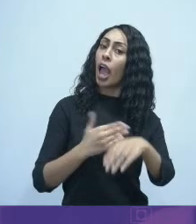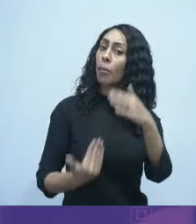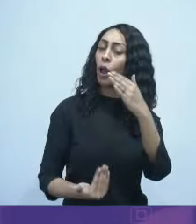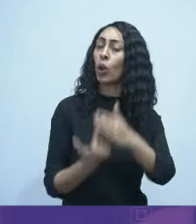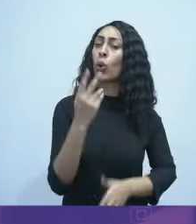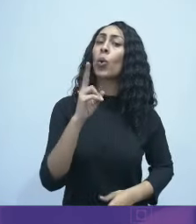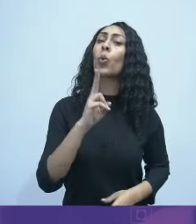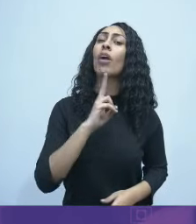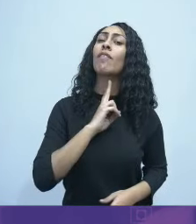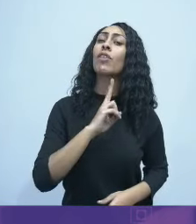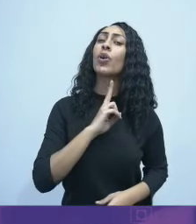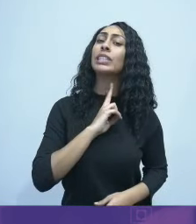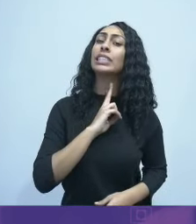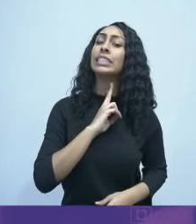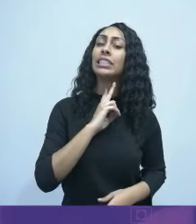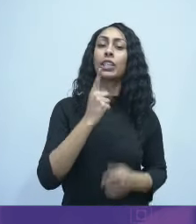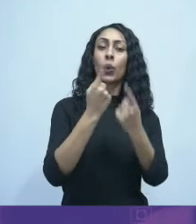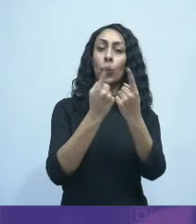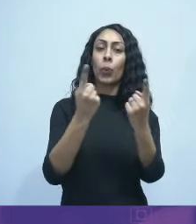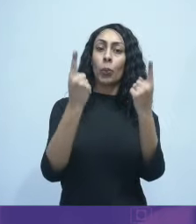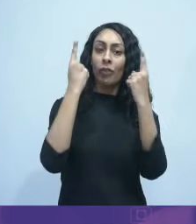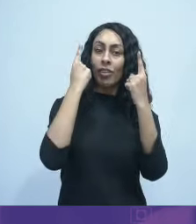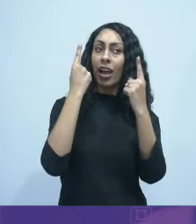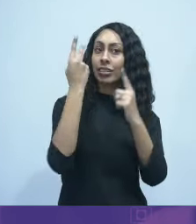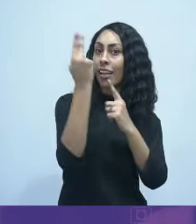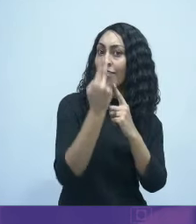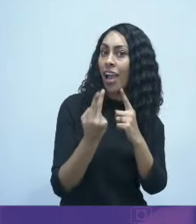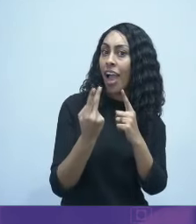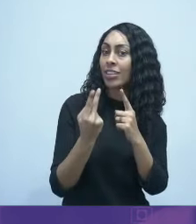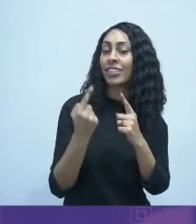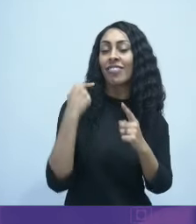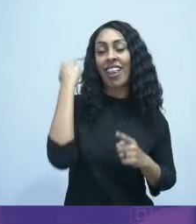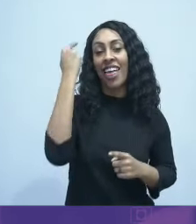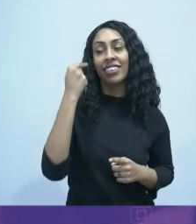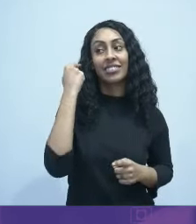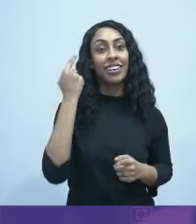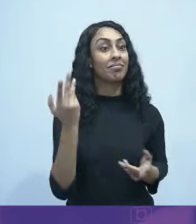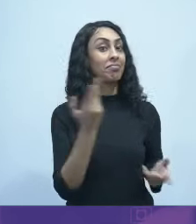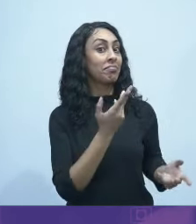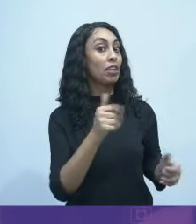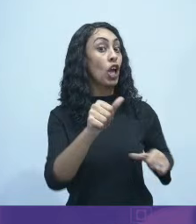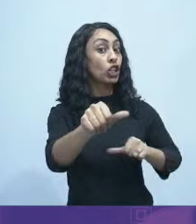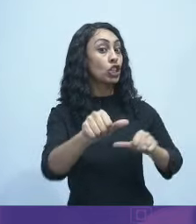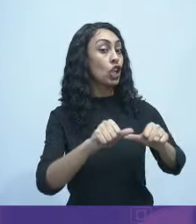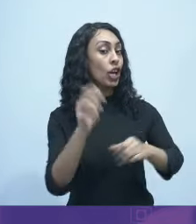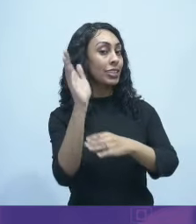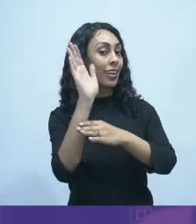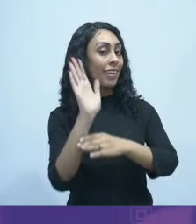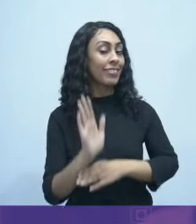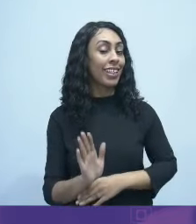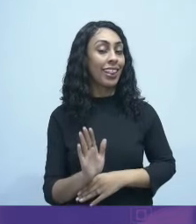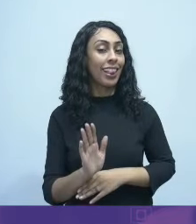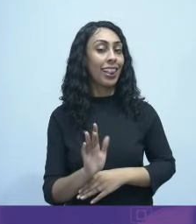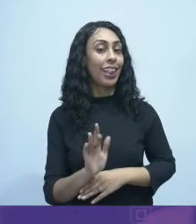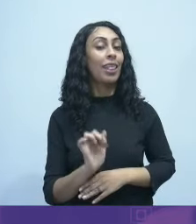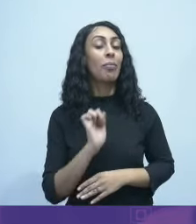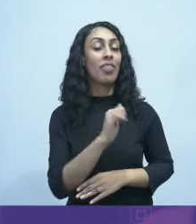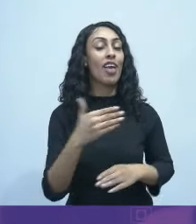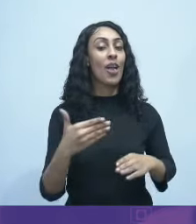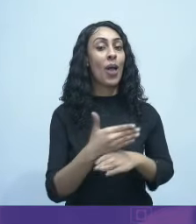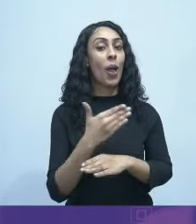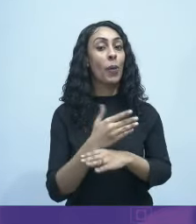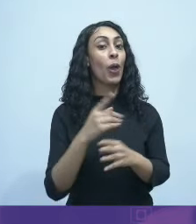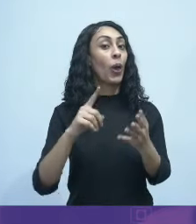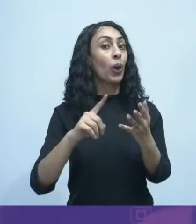from the University of the Arts in London. But just before we hear from them, here's a short film introducing some of the work of